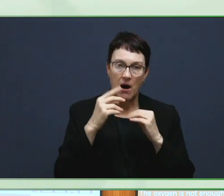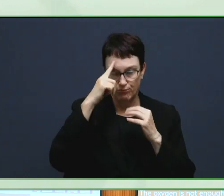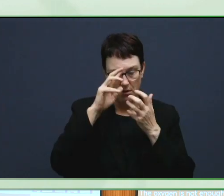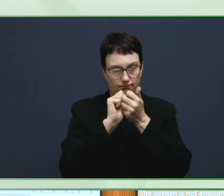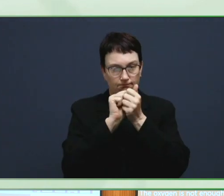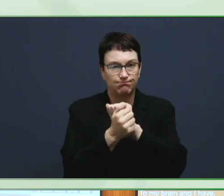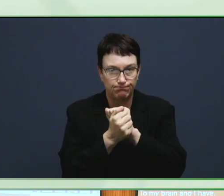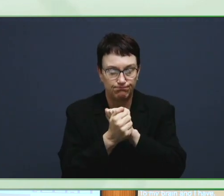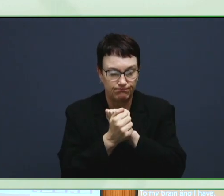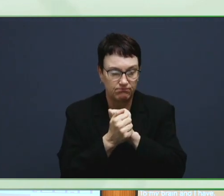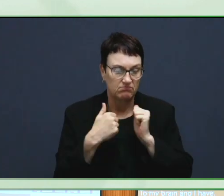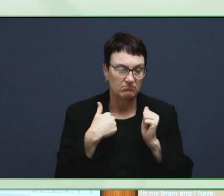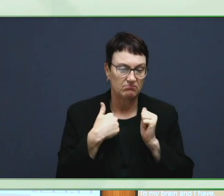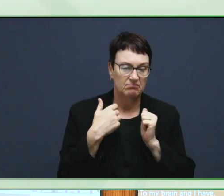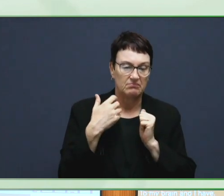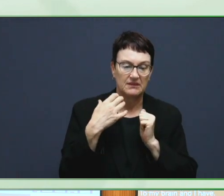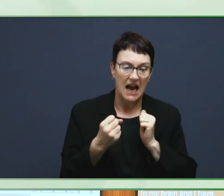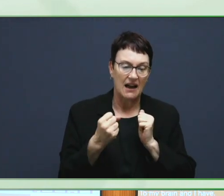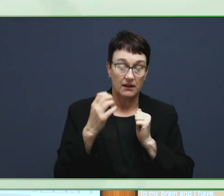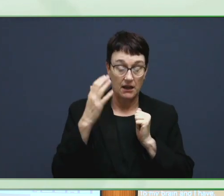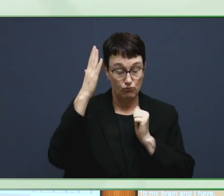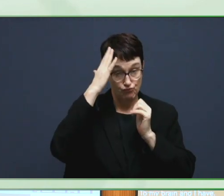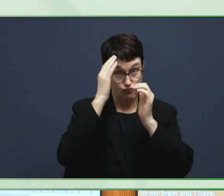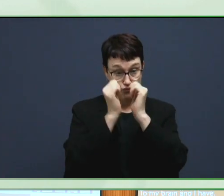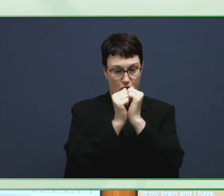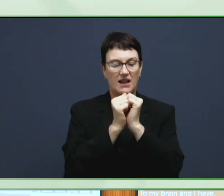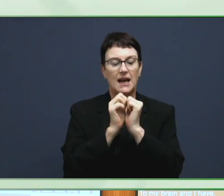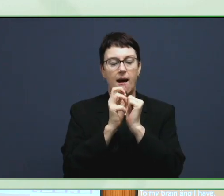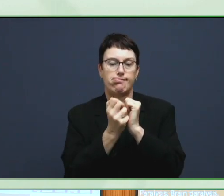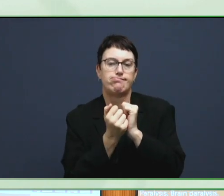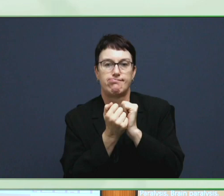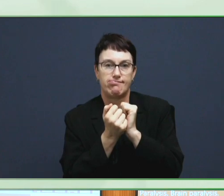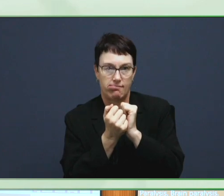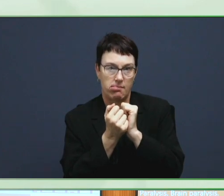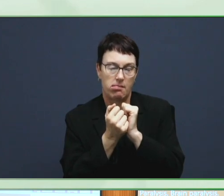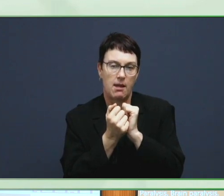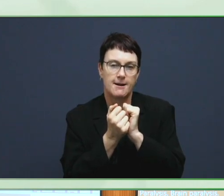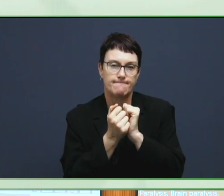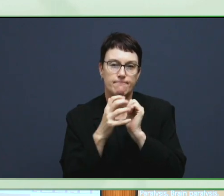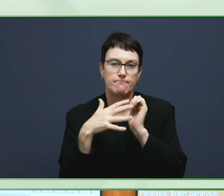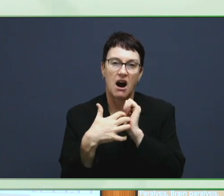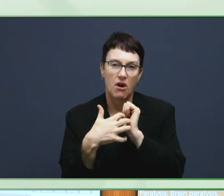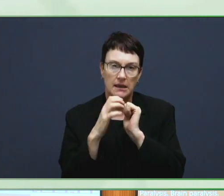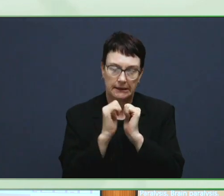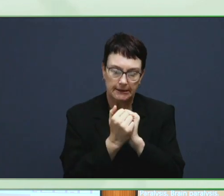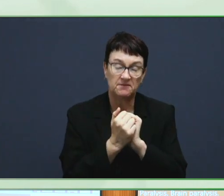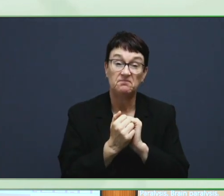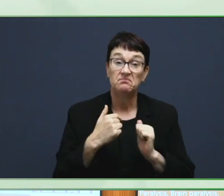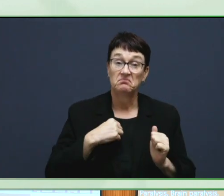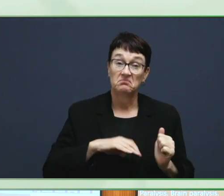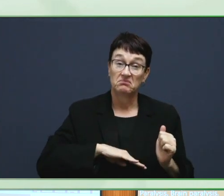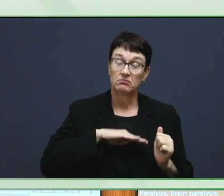paralysis, brain paralysis. At 4 years old, the medicals told